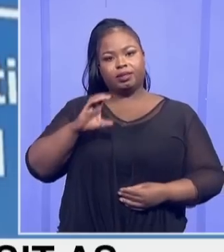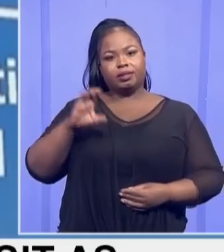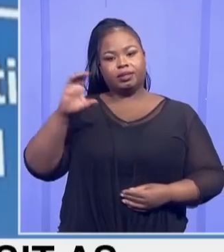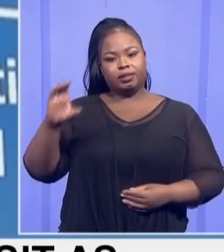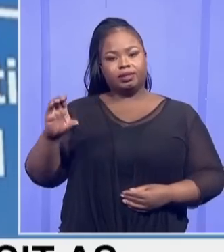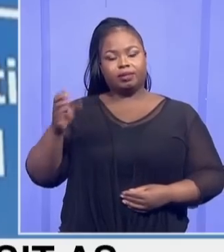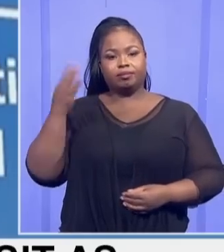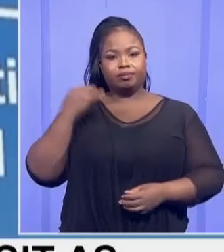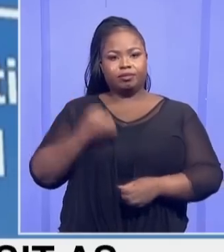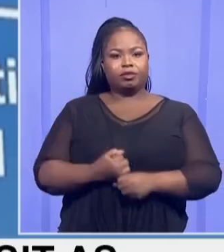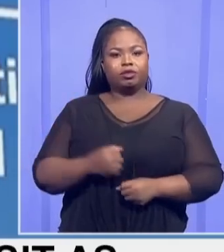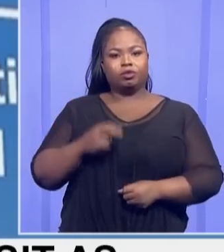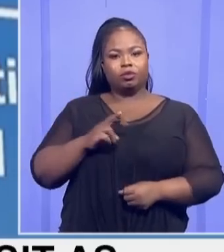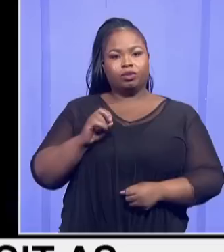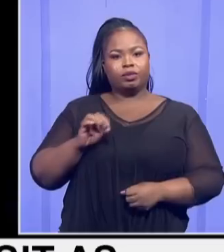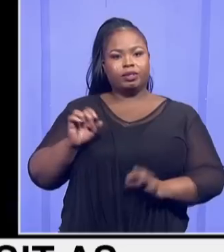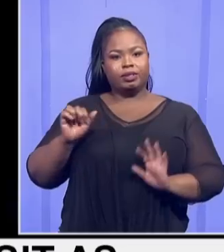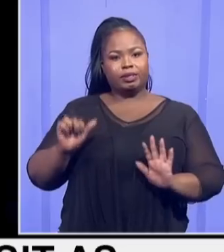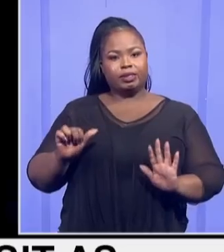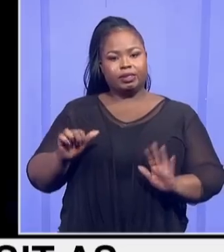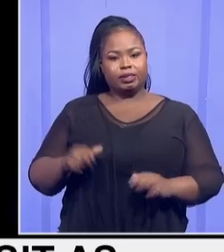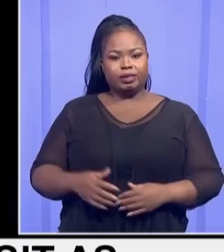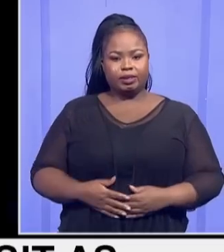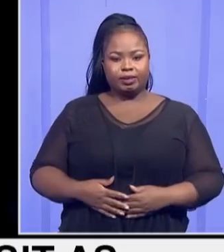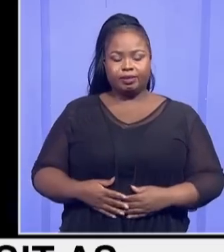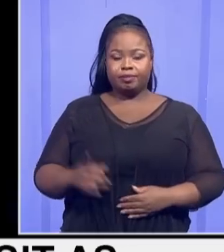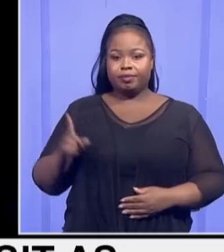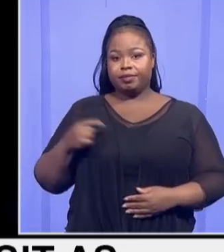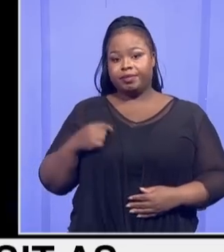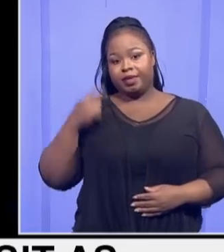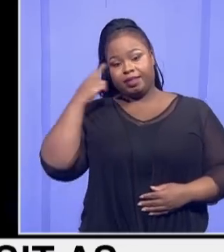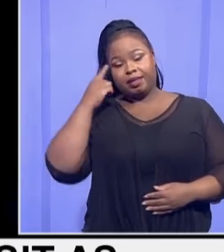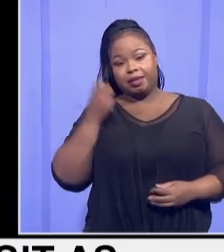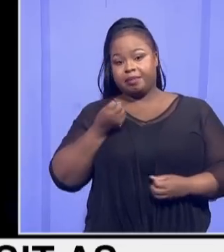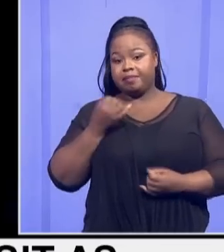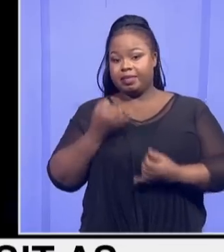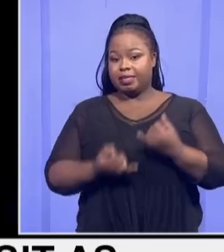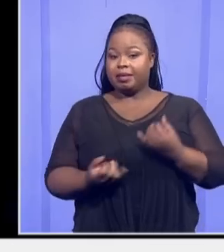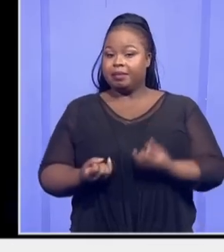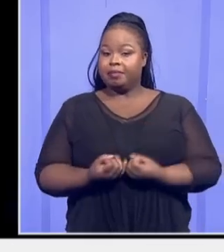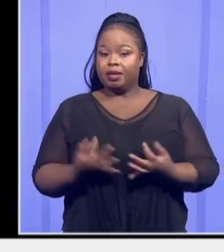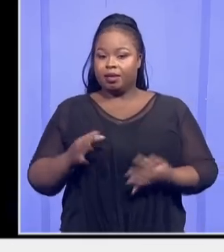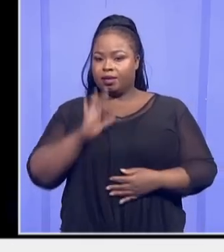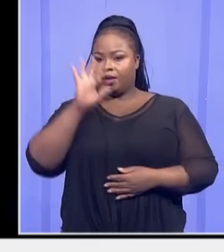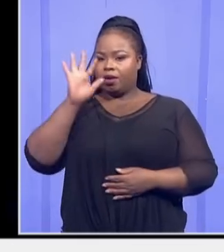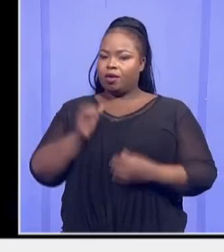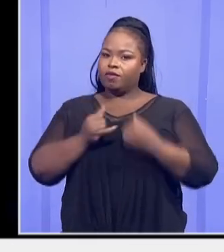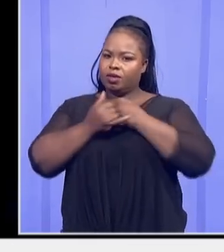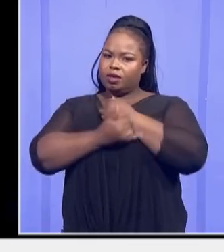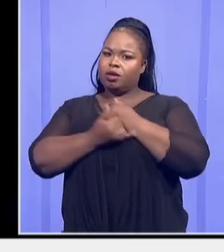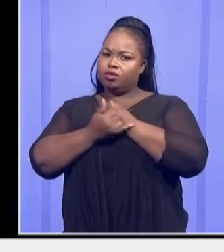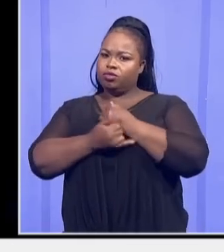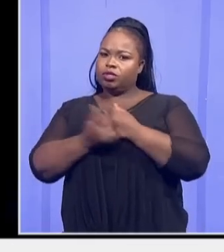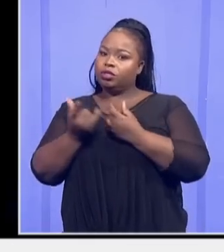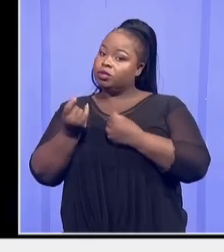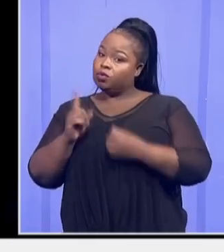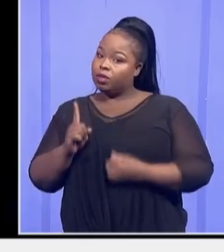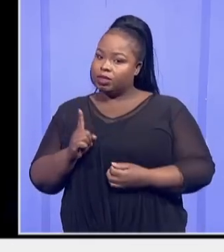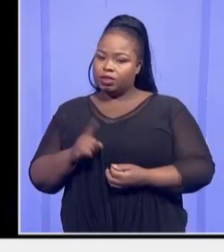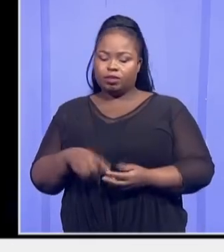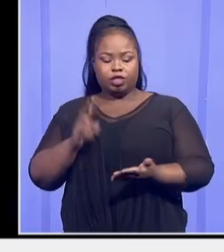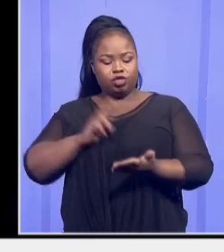in 2006. But I think the mistake that many African countries made was not to read the fine